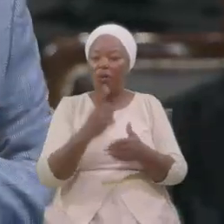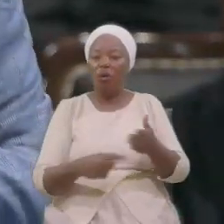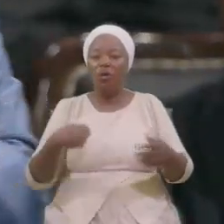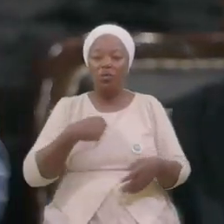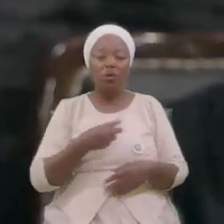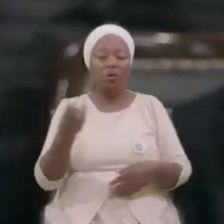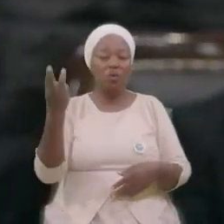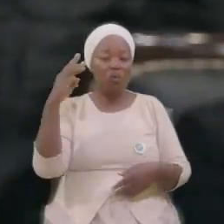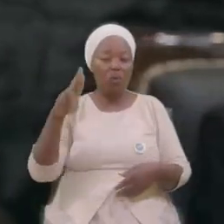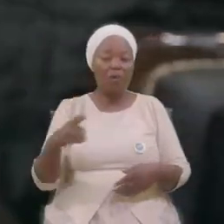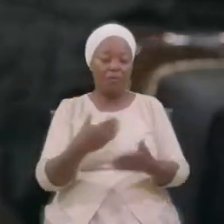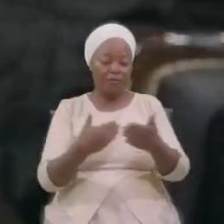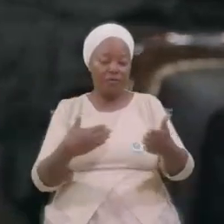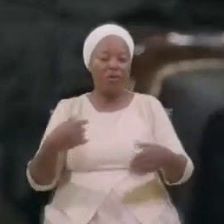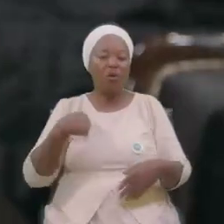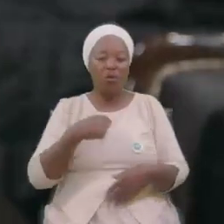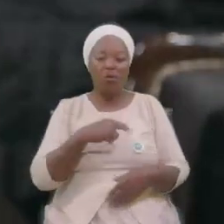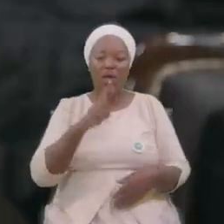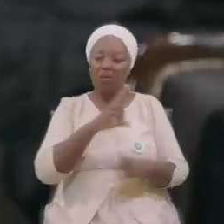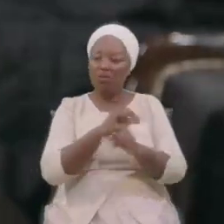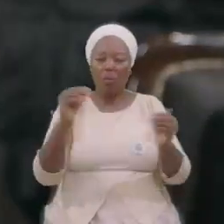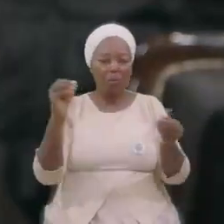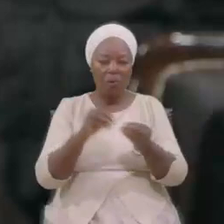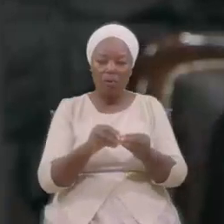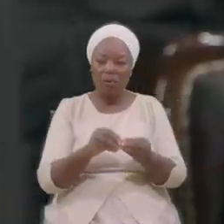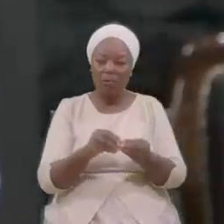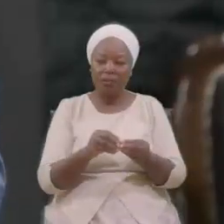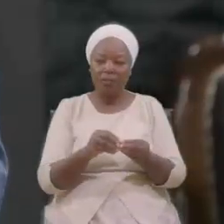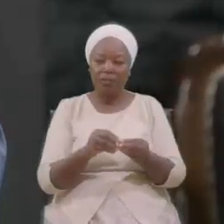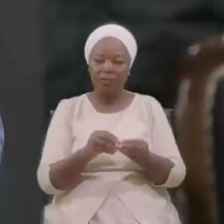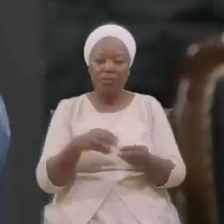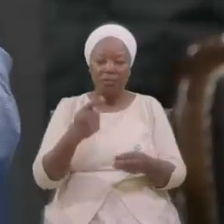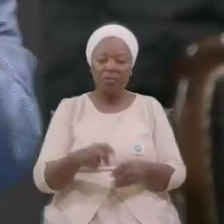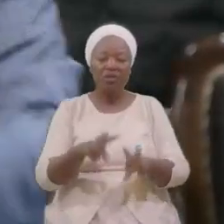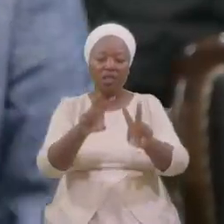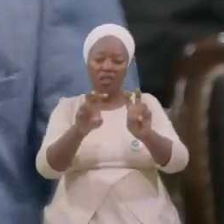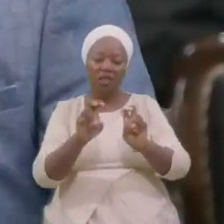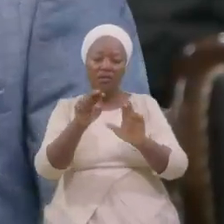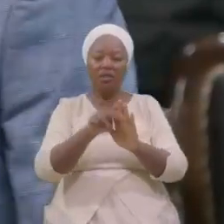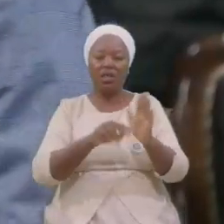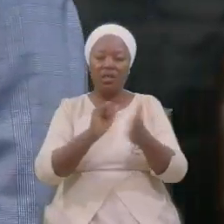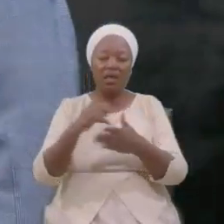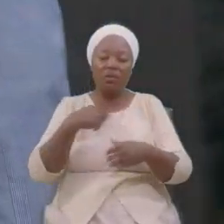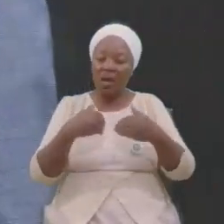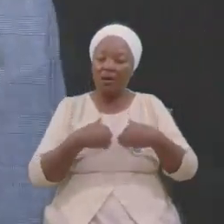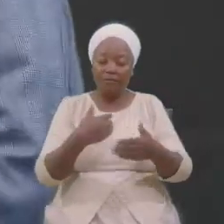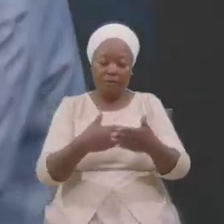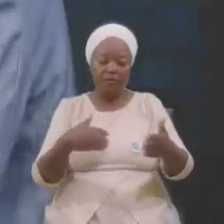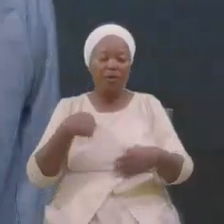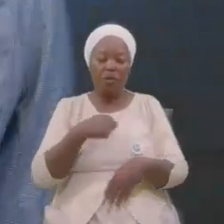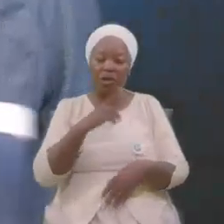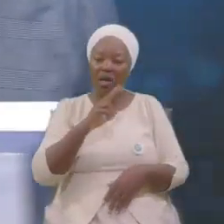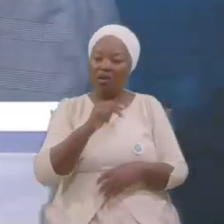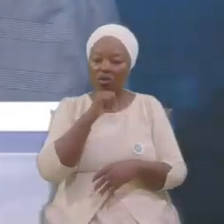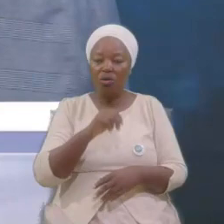before, we are no more. The selfishness we had before, we are no more.